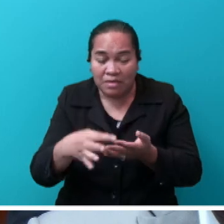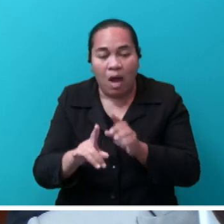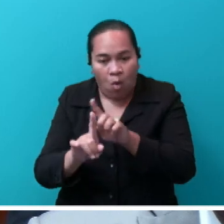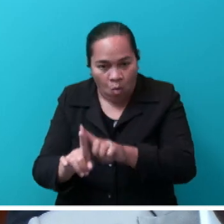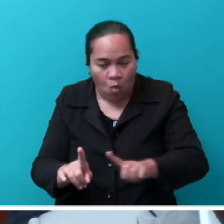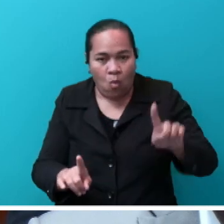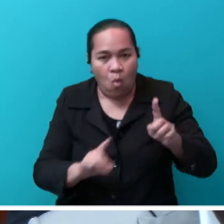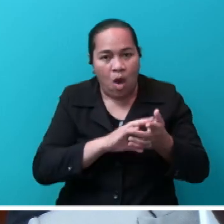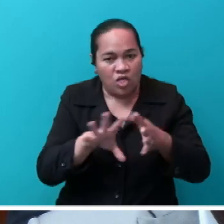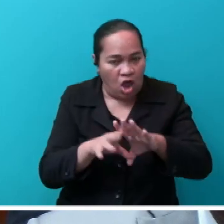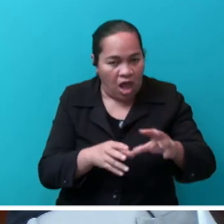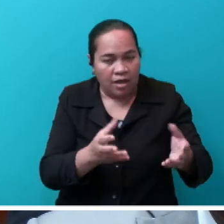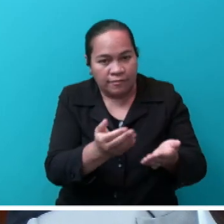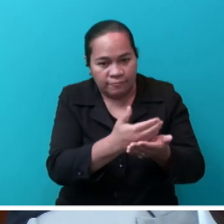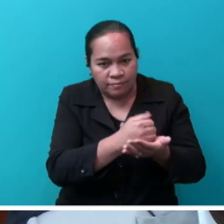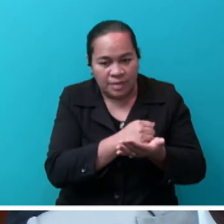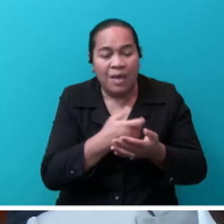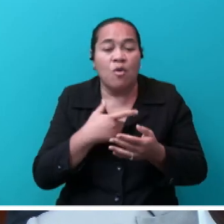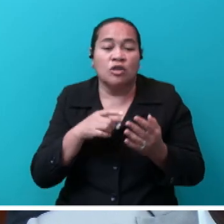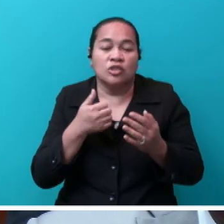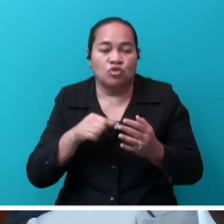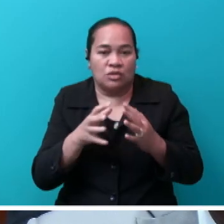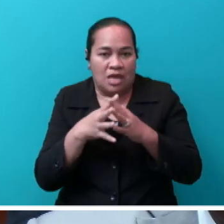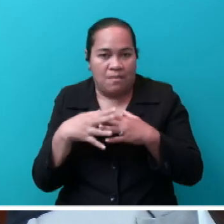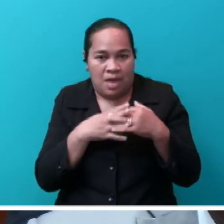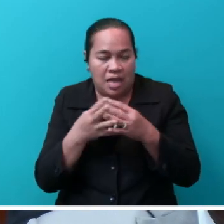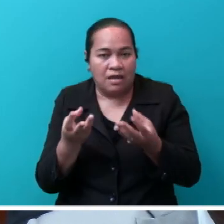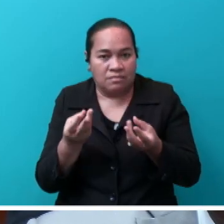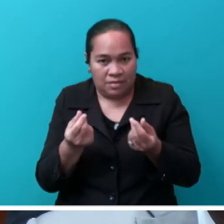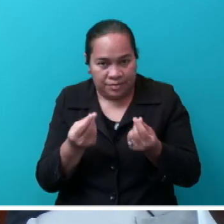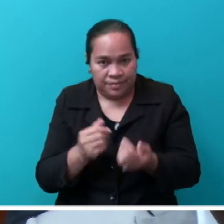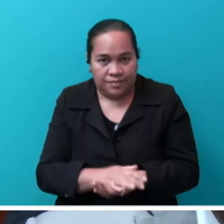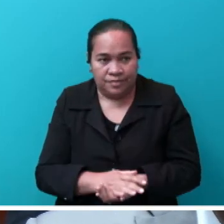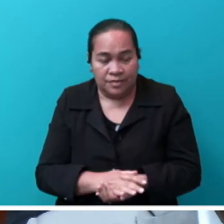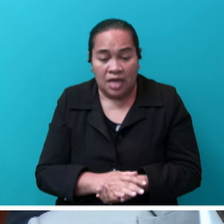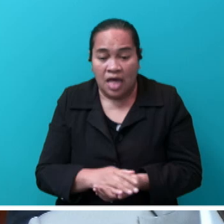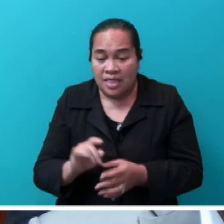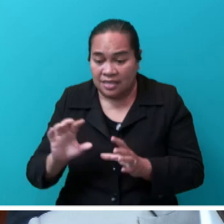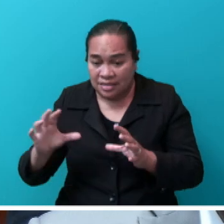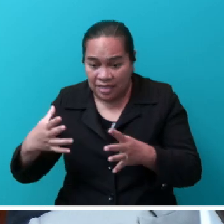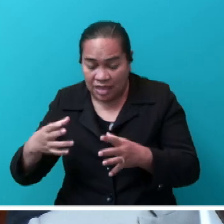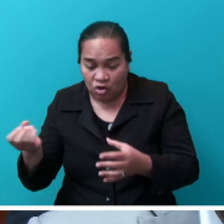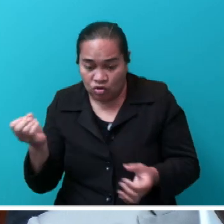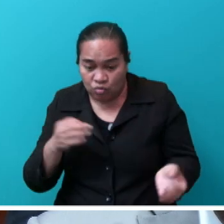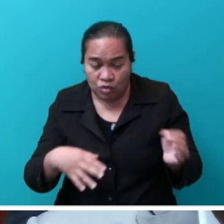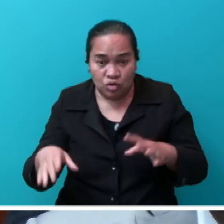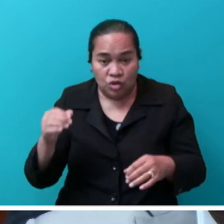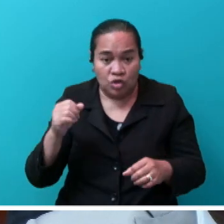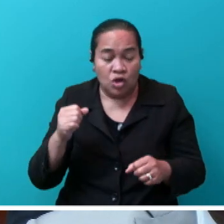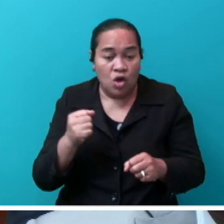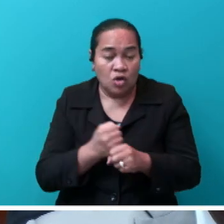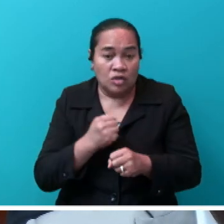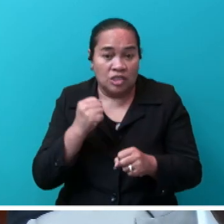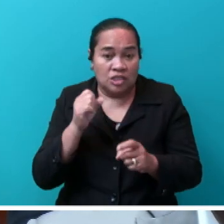2024. Of course, they're using the US currency here. The sector's contribution to global gross domestic product,